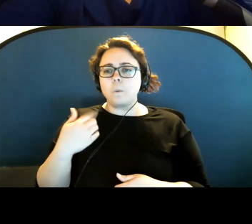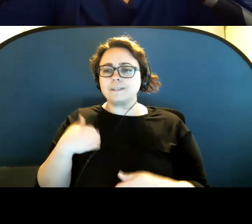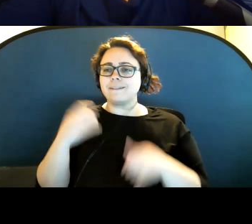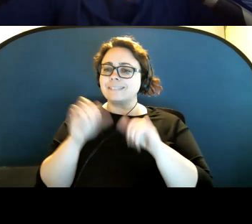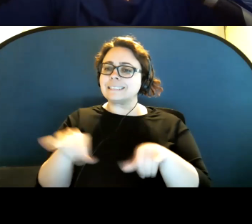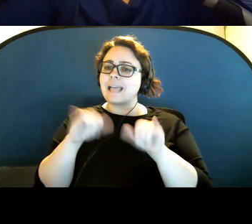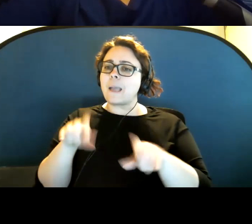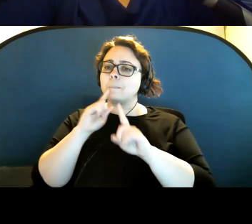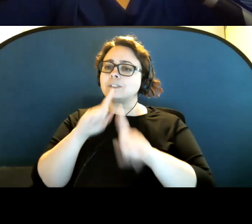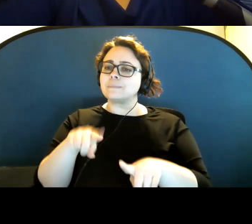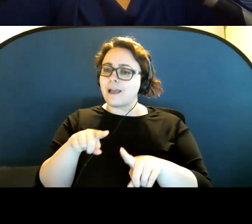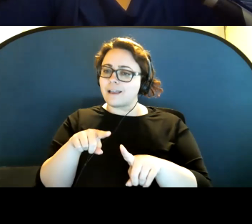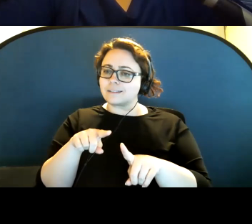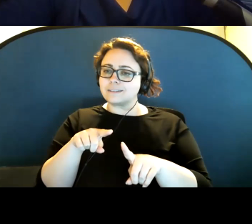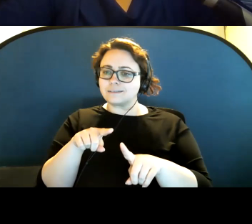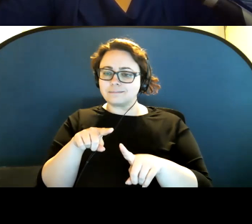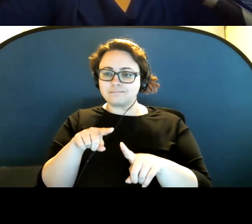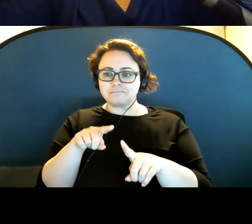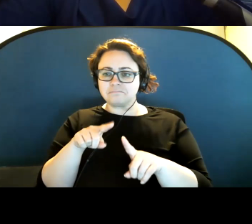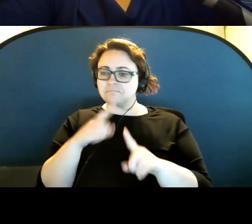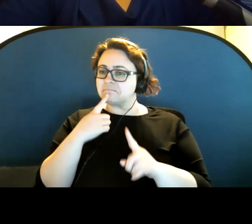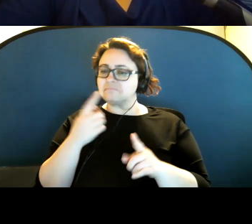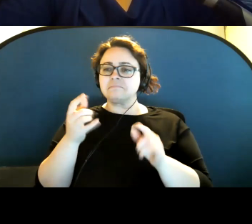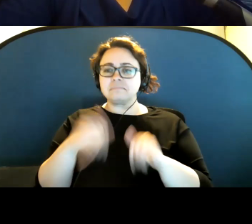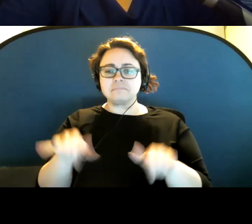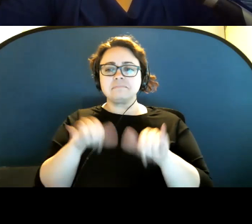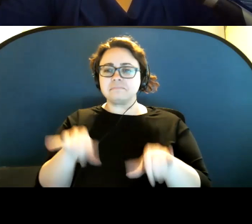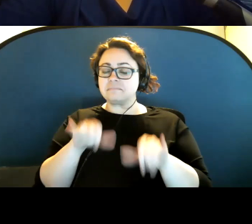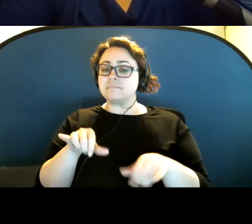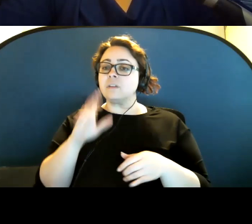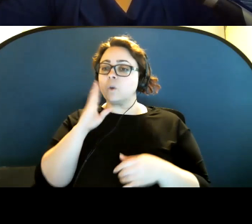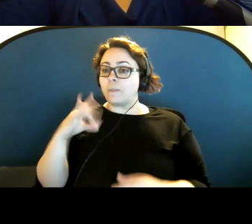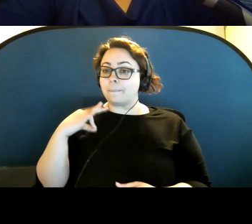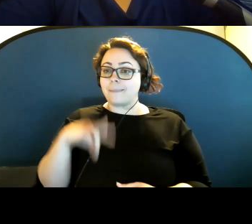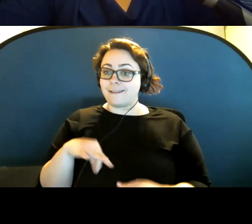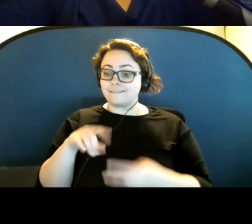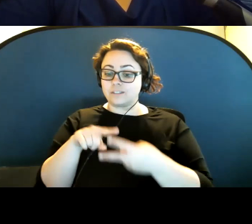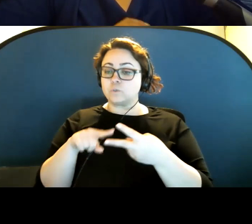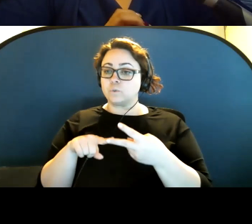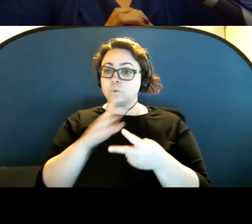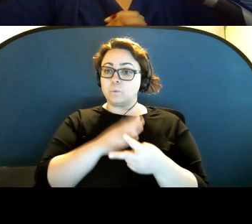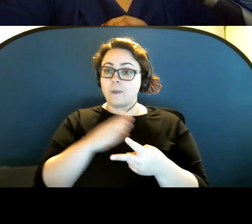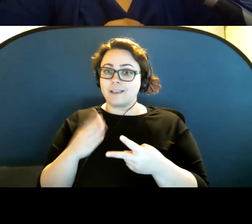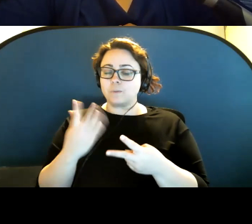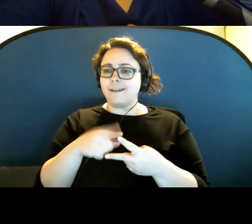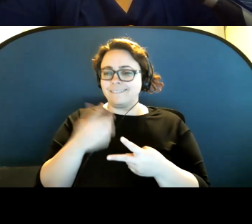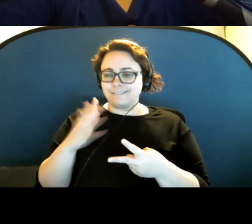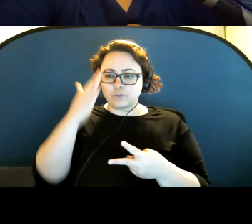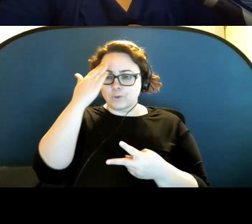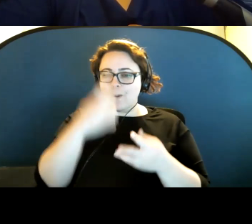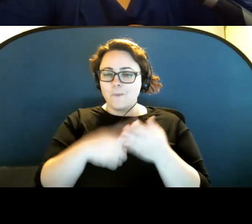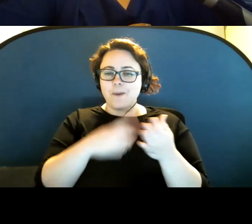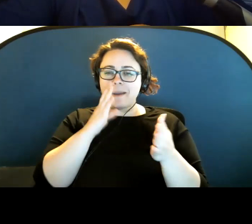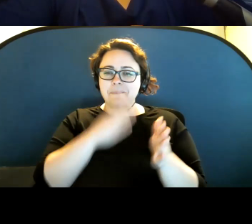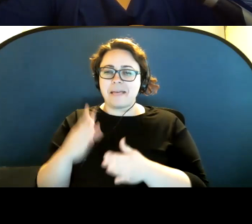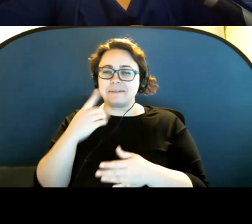you say every single time. And I think that benefits in two ways. One is, what you're going to say every time, and it